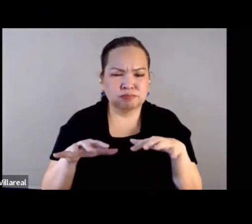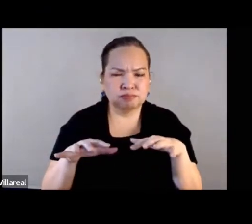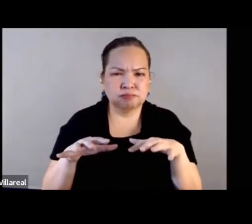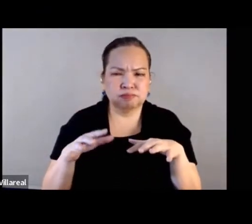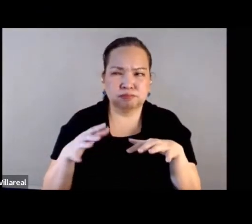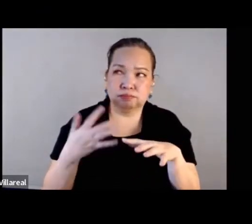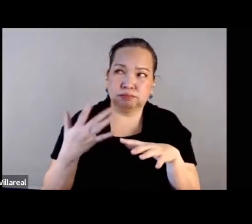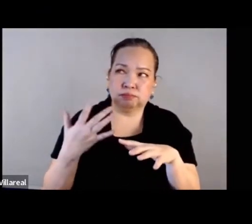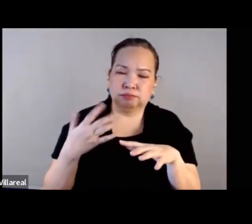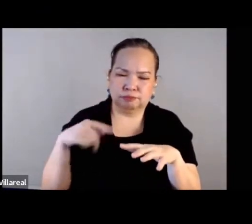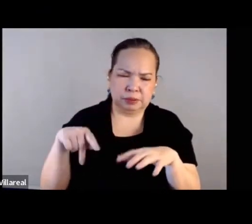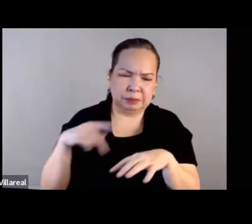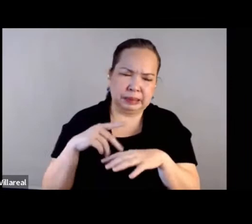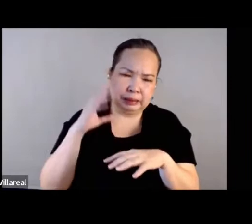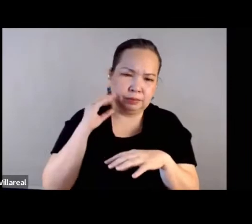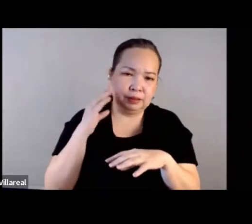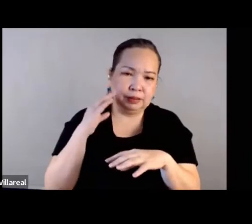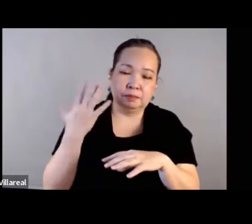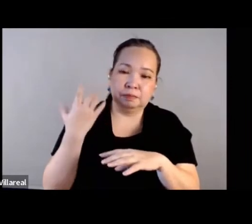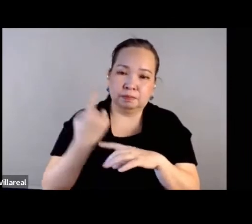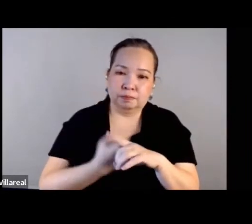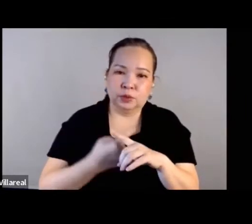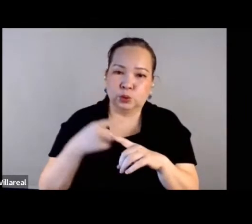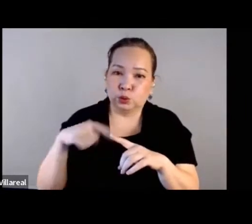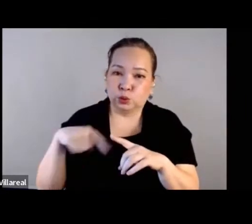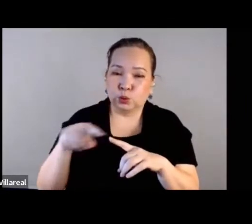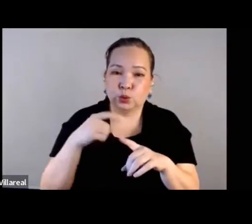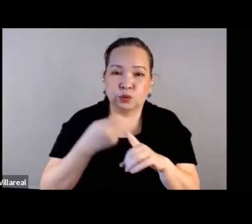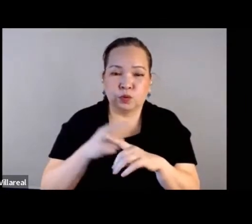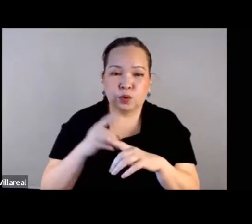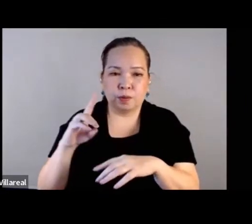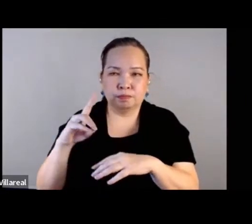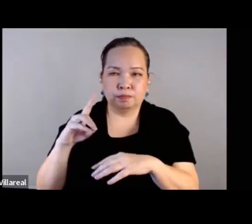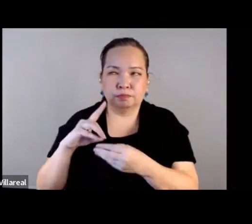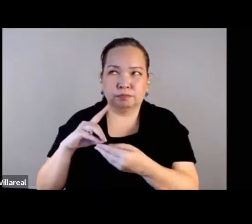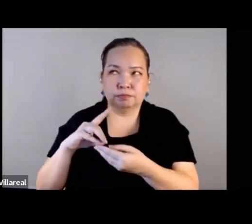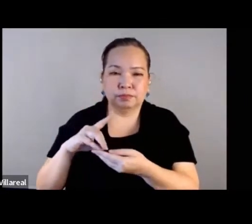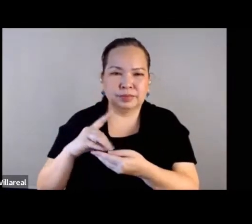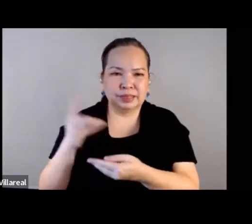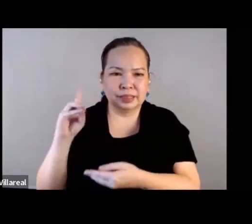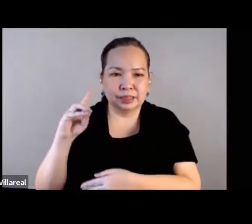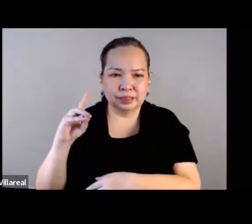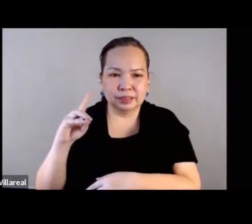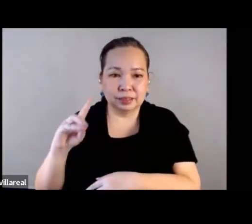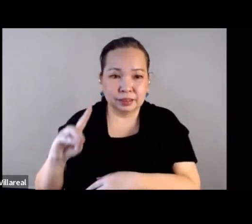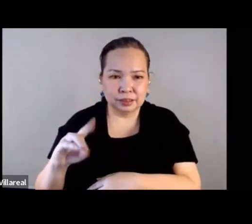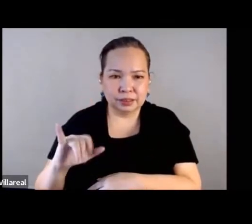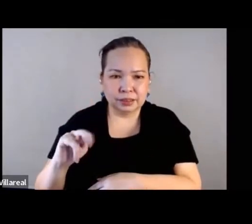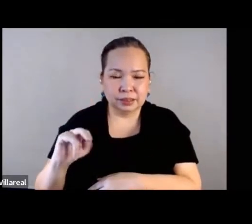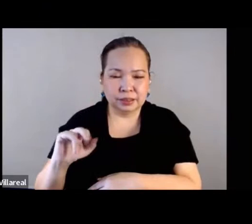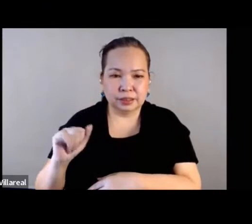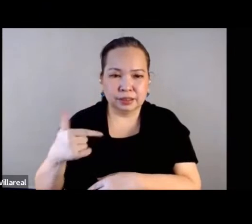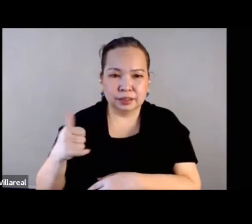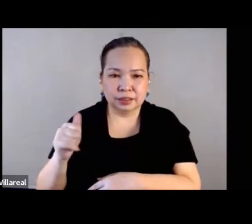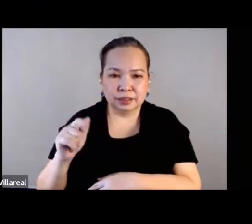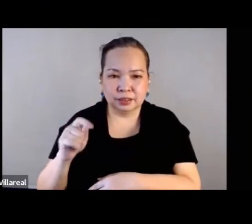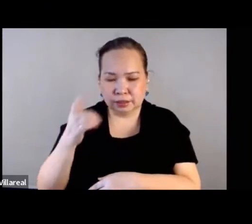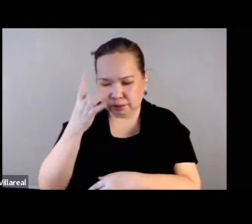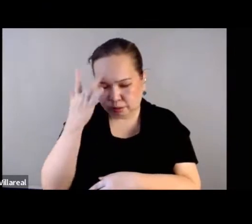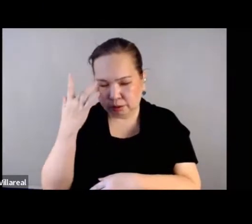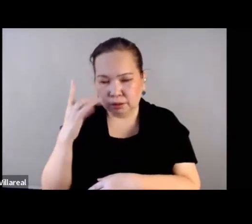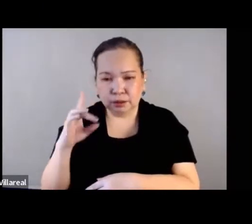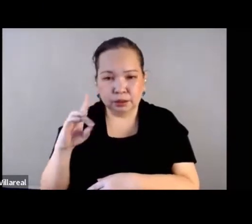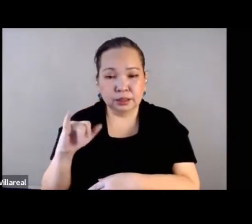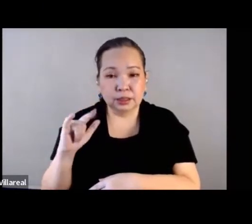month before. We, the people of the Dinagat Islands, can relate to affected communities and provinces in their ongoing struggle